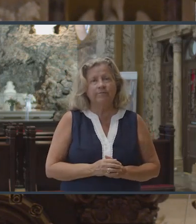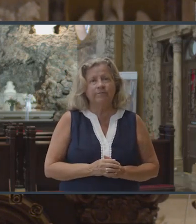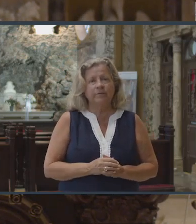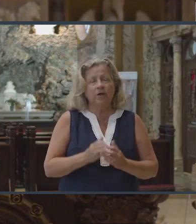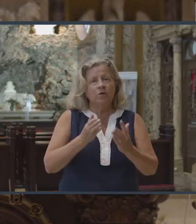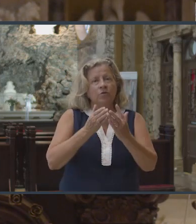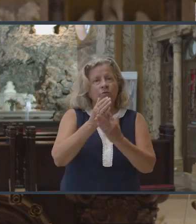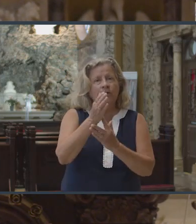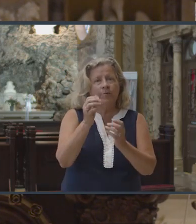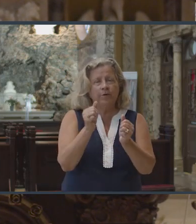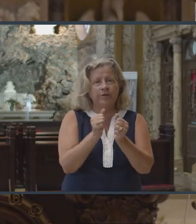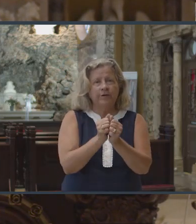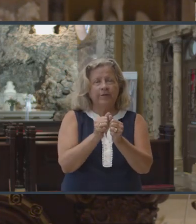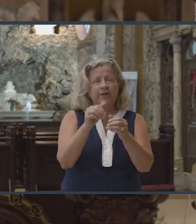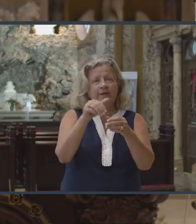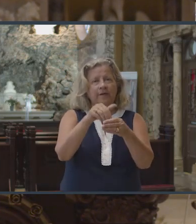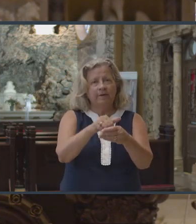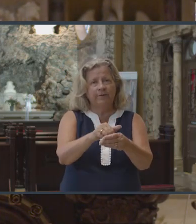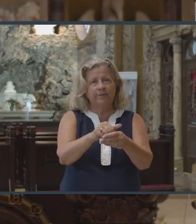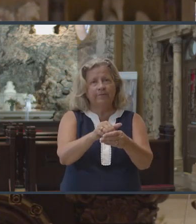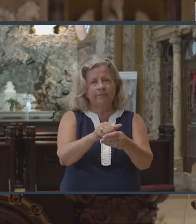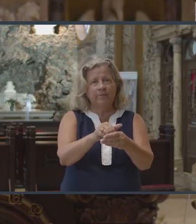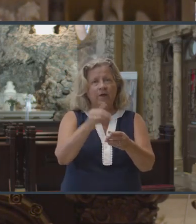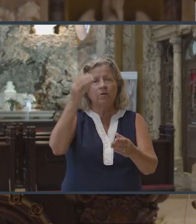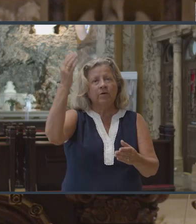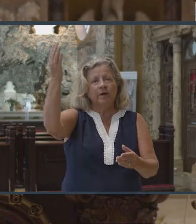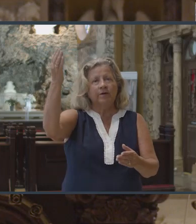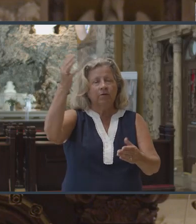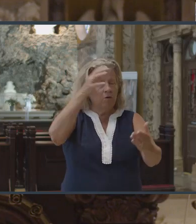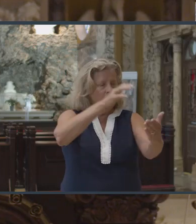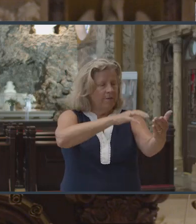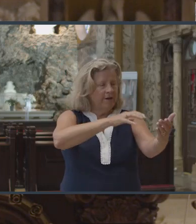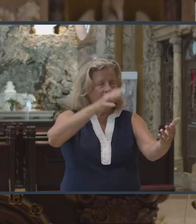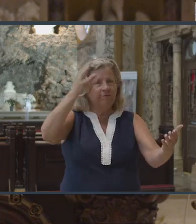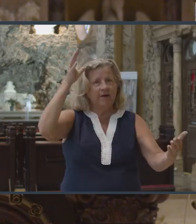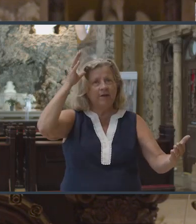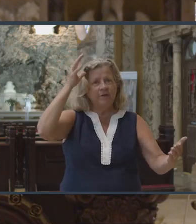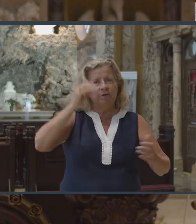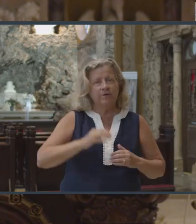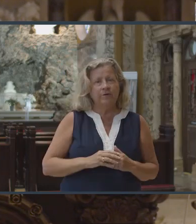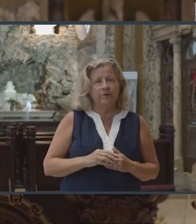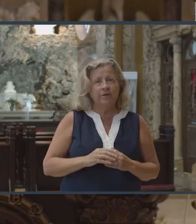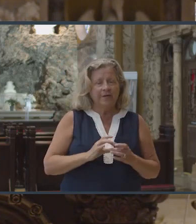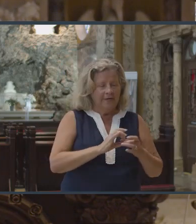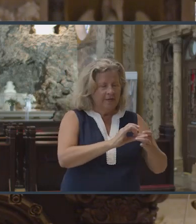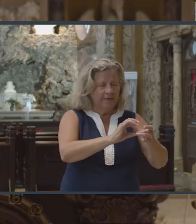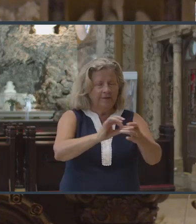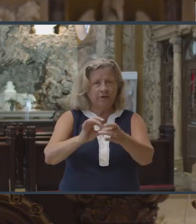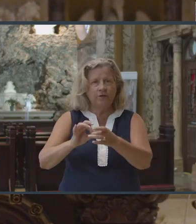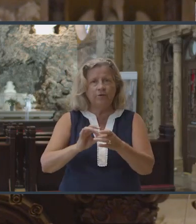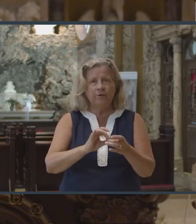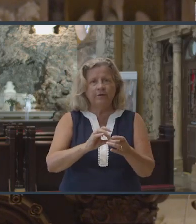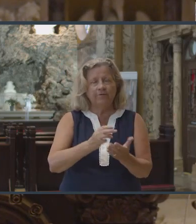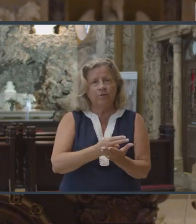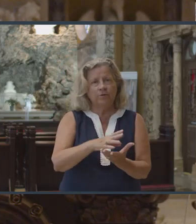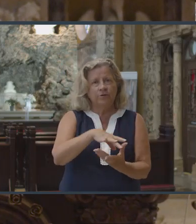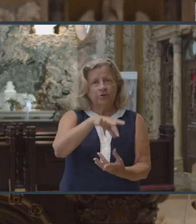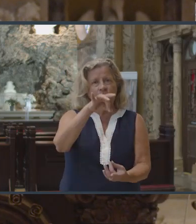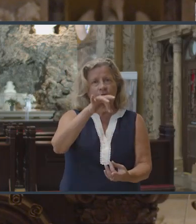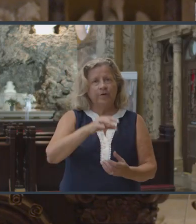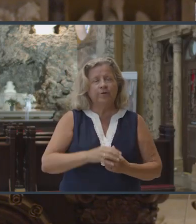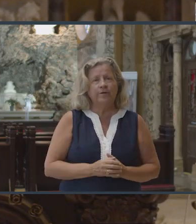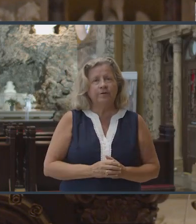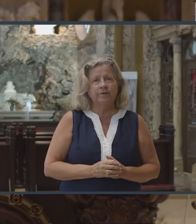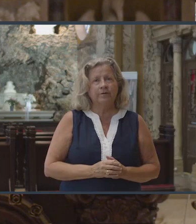Through him and with him and in him, O God, Almighty Father, in the unity of the Holy